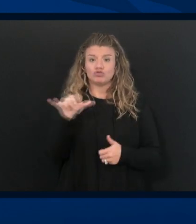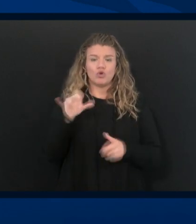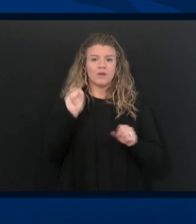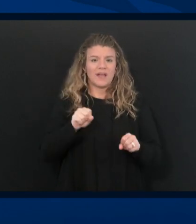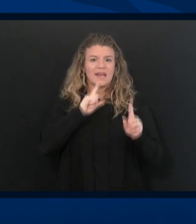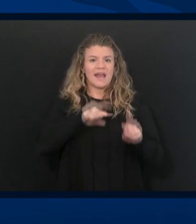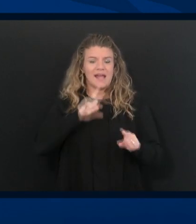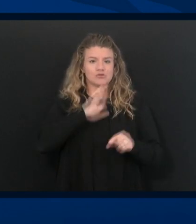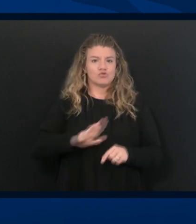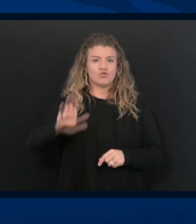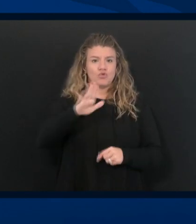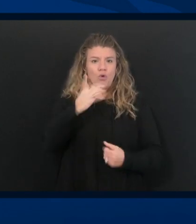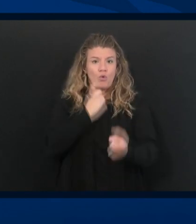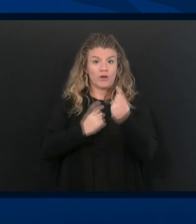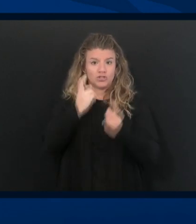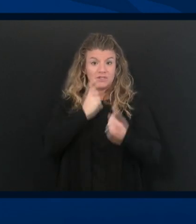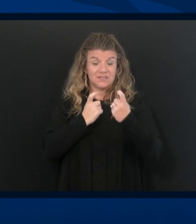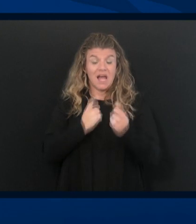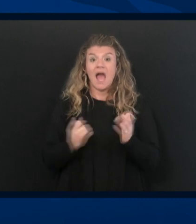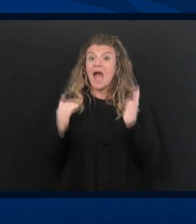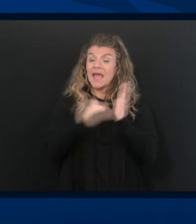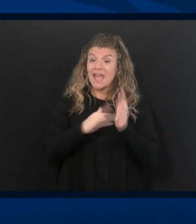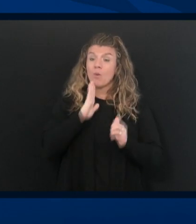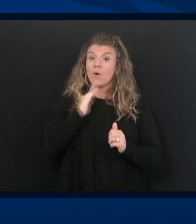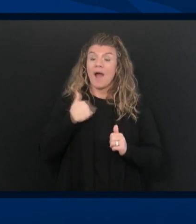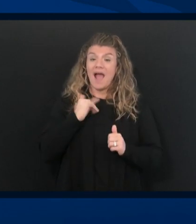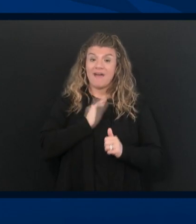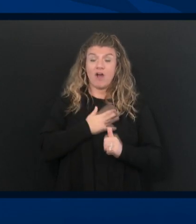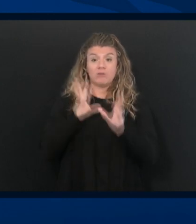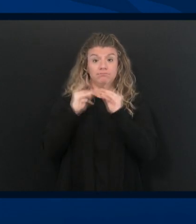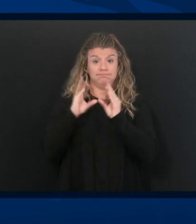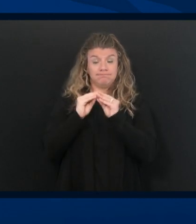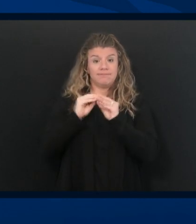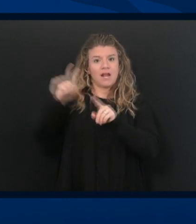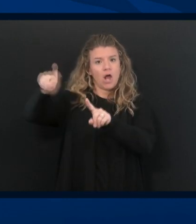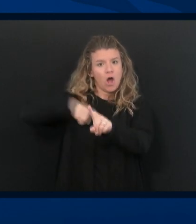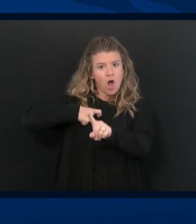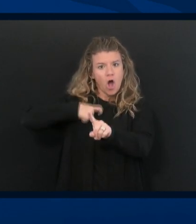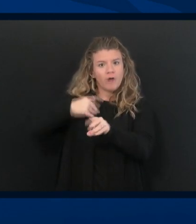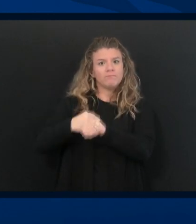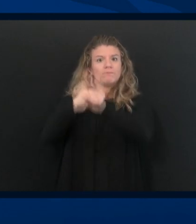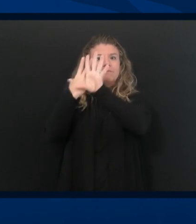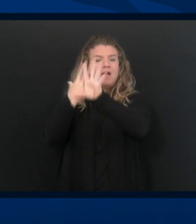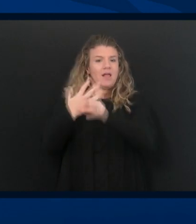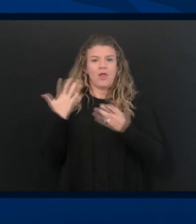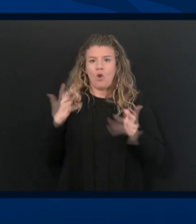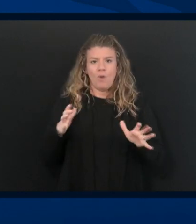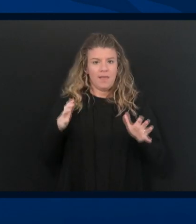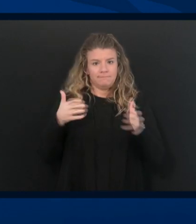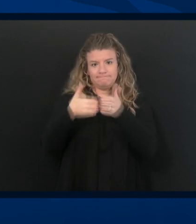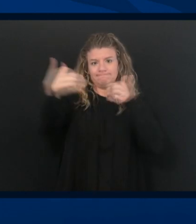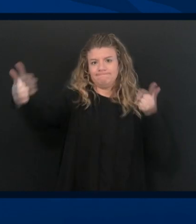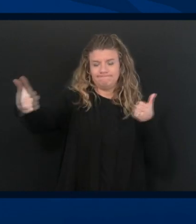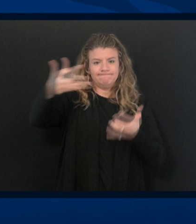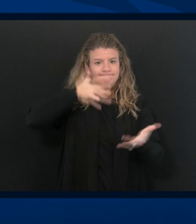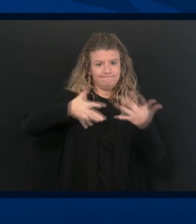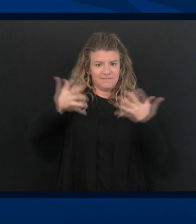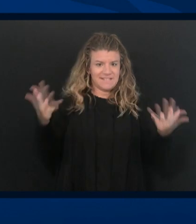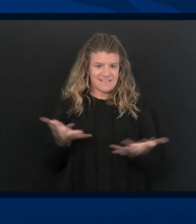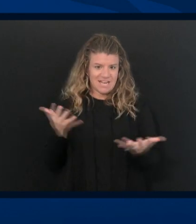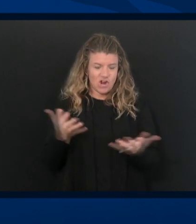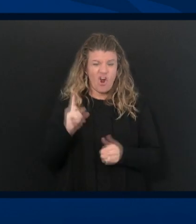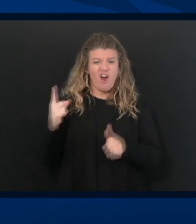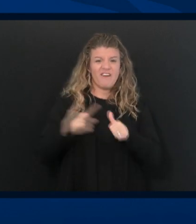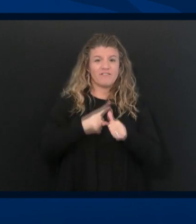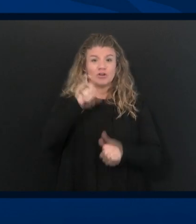and are available for questions. Once again, we're holding today's briefing with media members joining us virtually to practice good social distancing. The first questioner we have